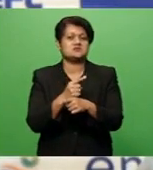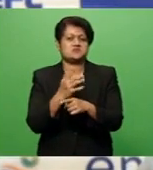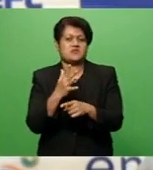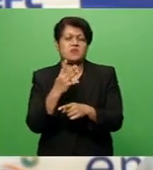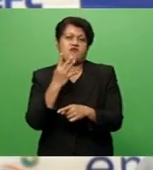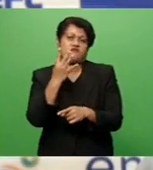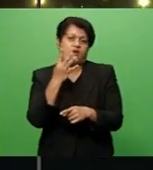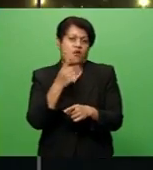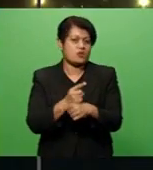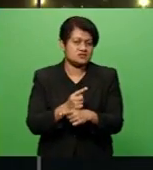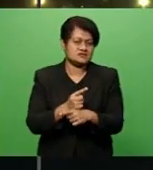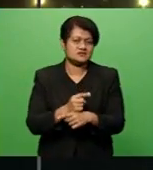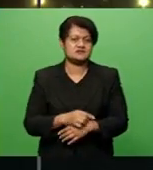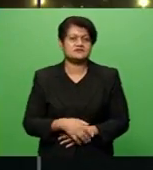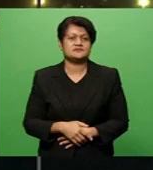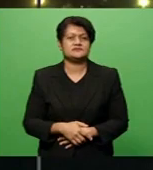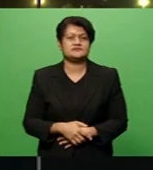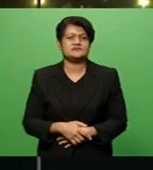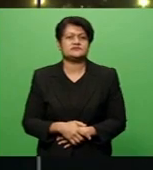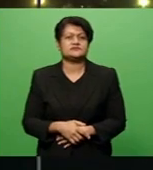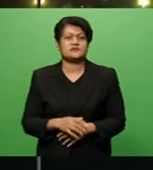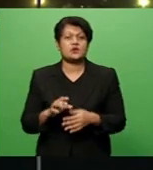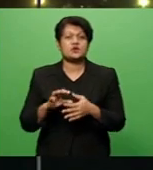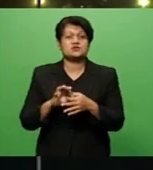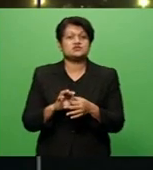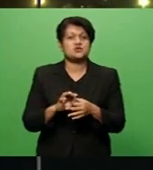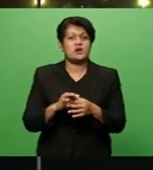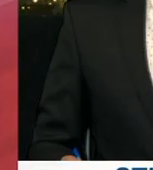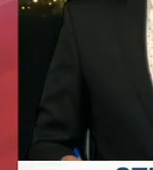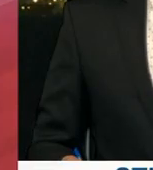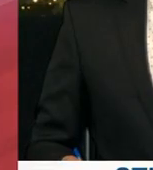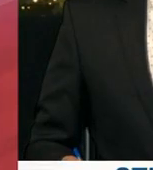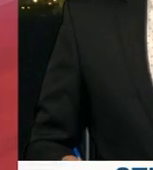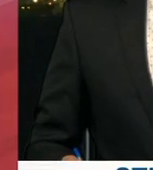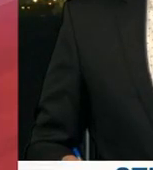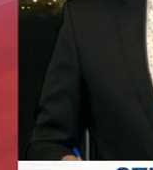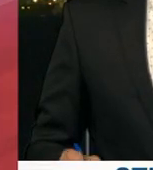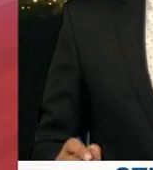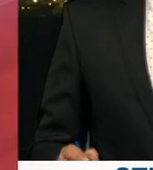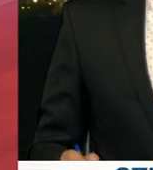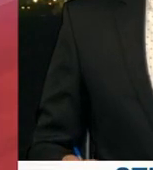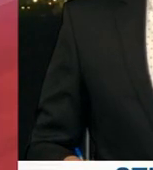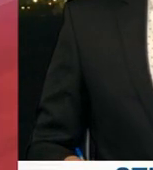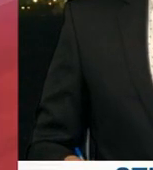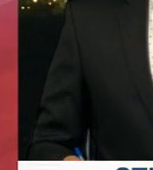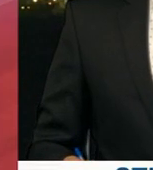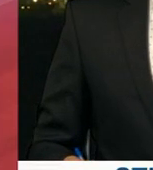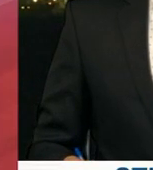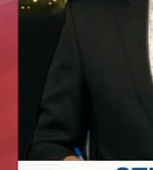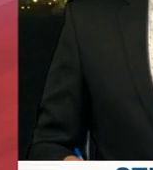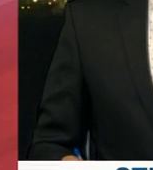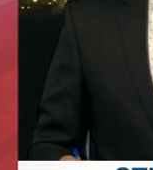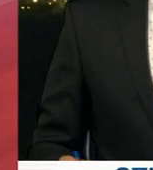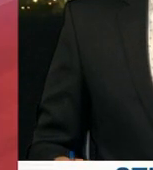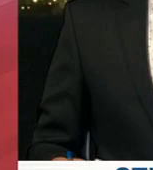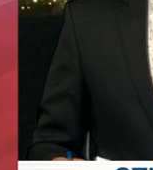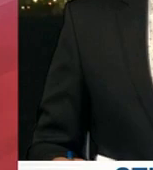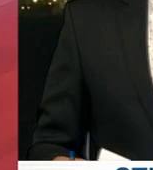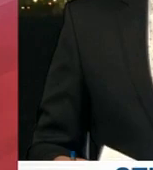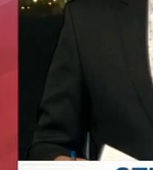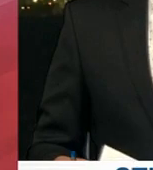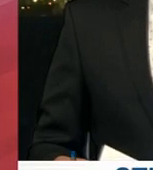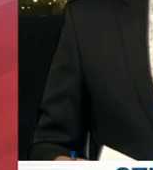4 weeks. And we join Apanisa Wangai Rondovu live now. Apanisa, what is the situation tonight?